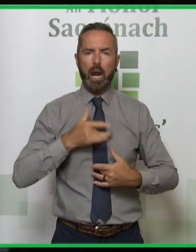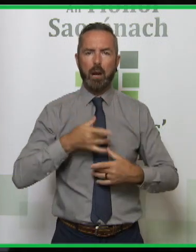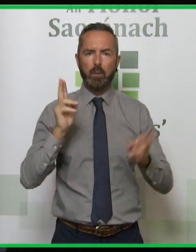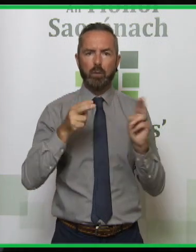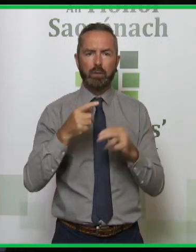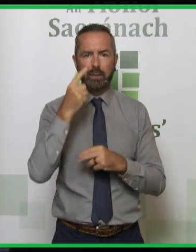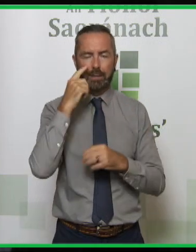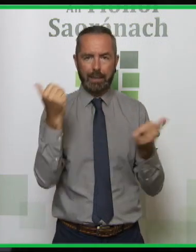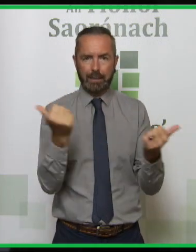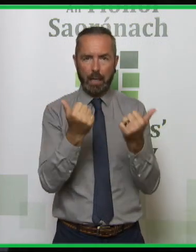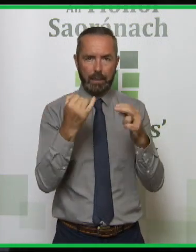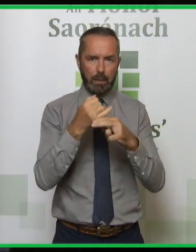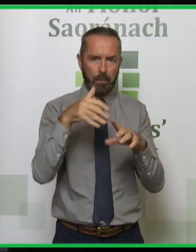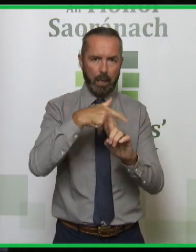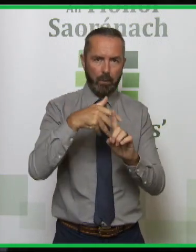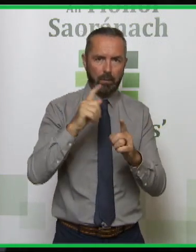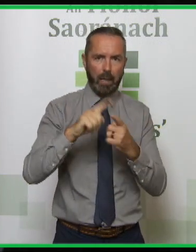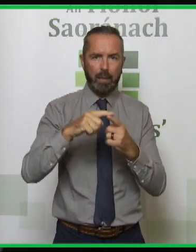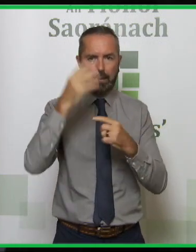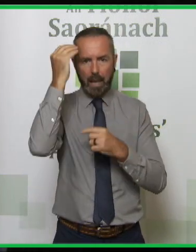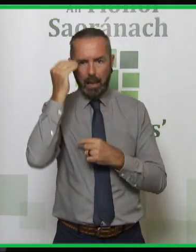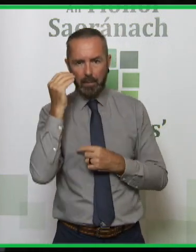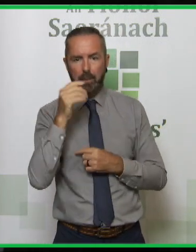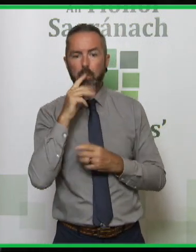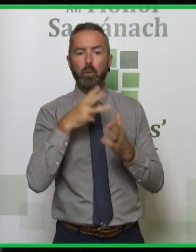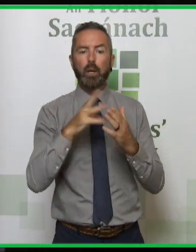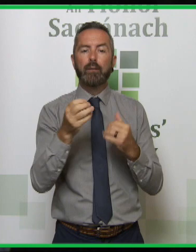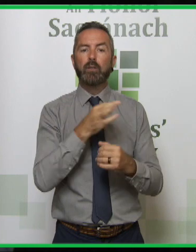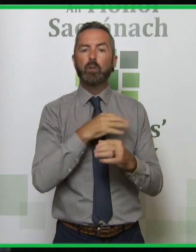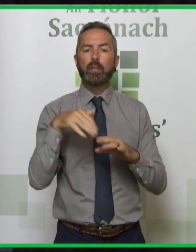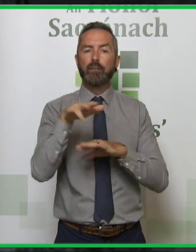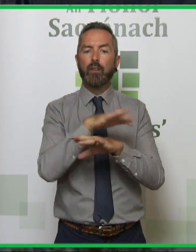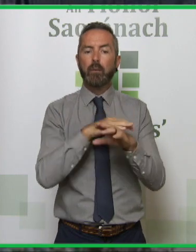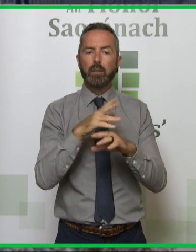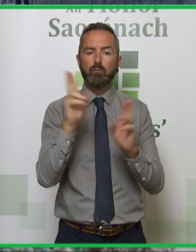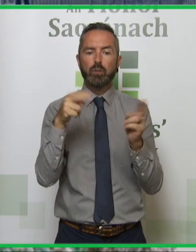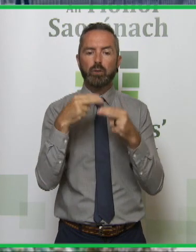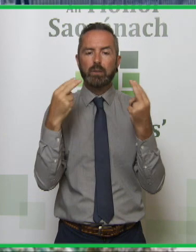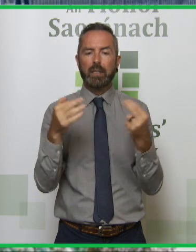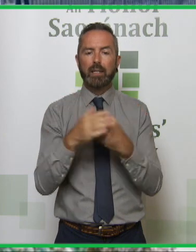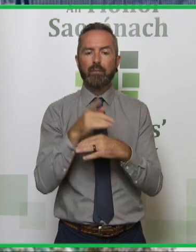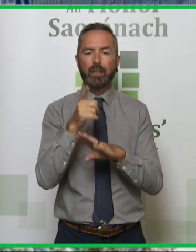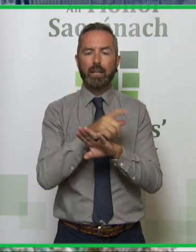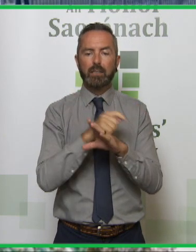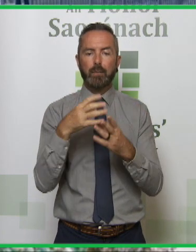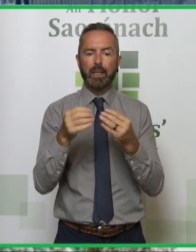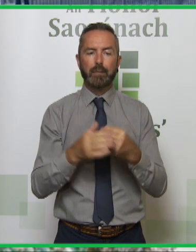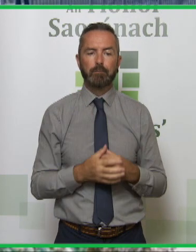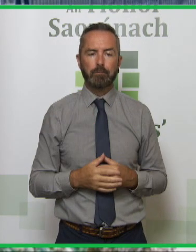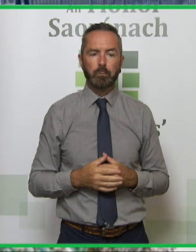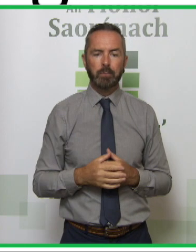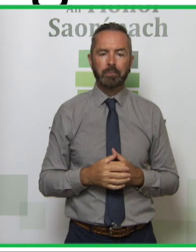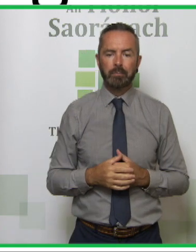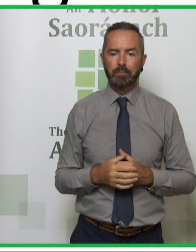in the background, that kind of thing. You go to other places where with good environmental prevention, you reduce the need for harm reduction and other interventions. So